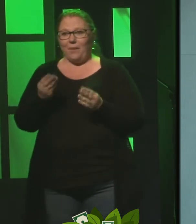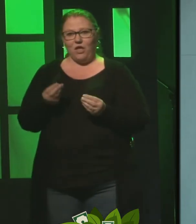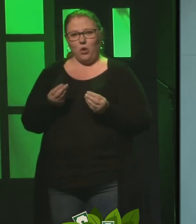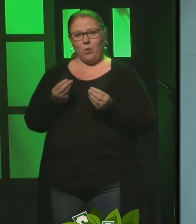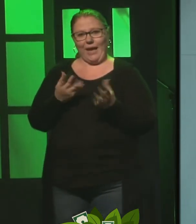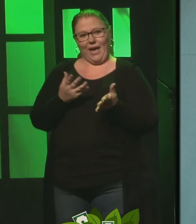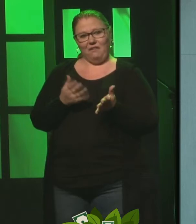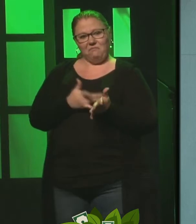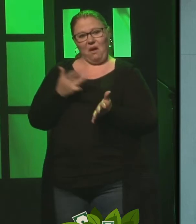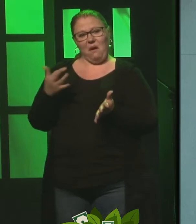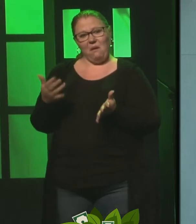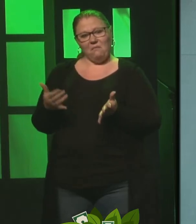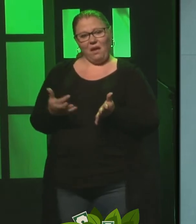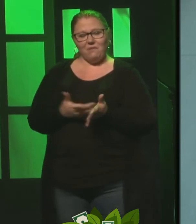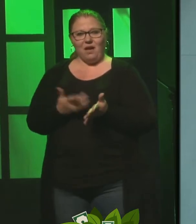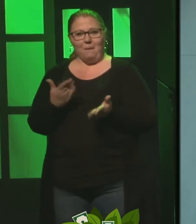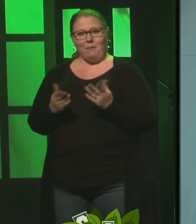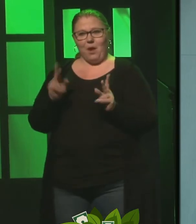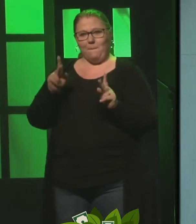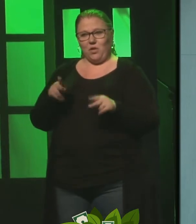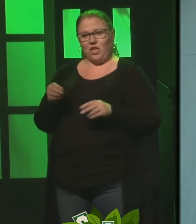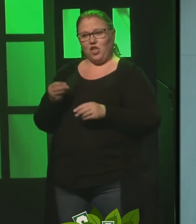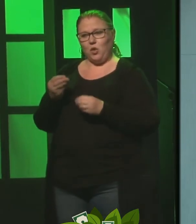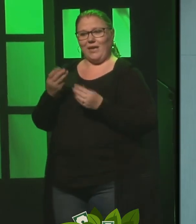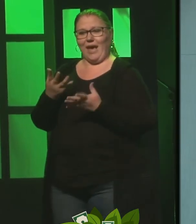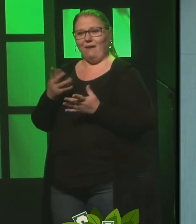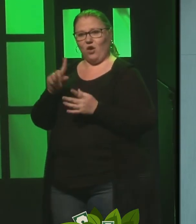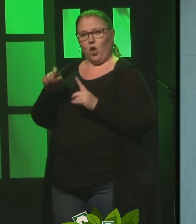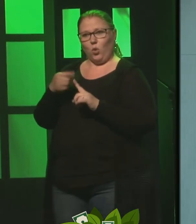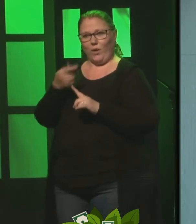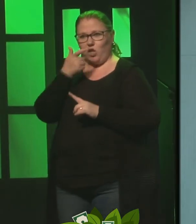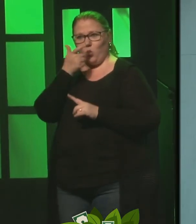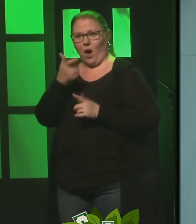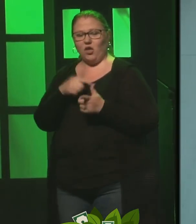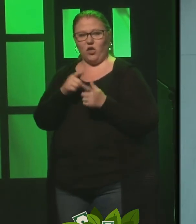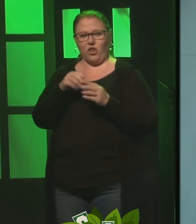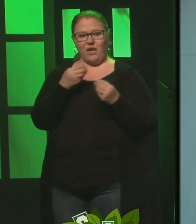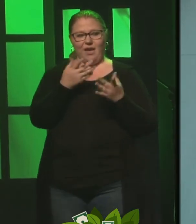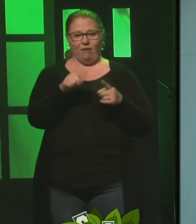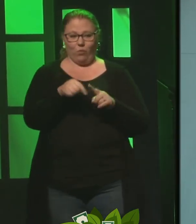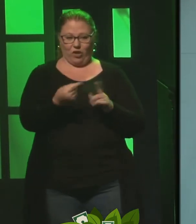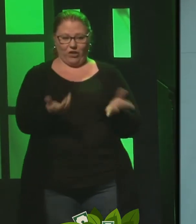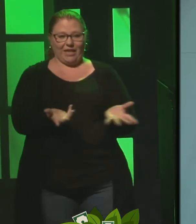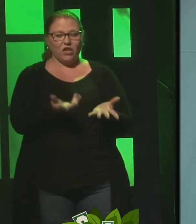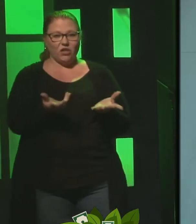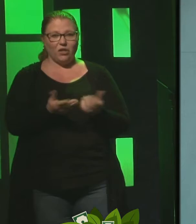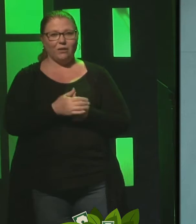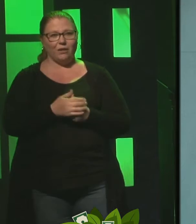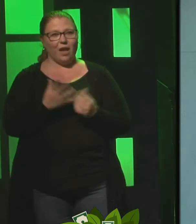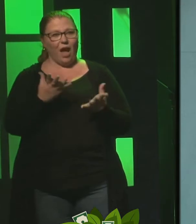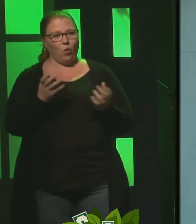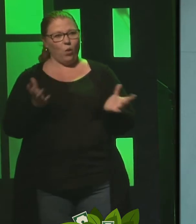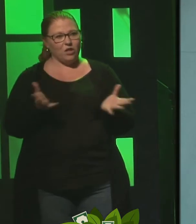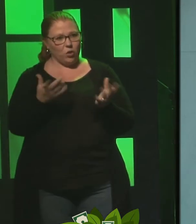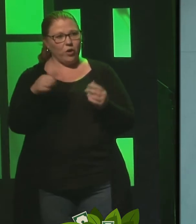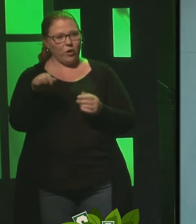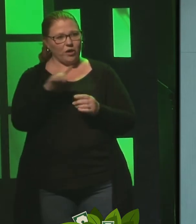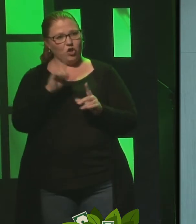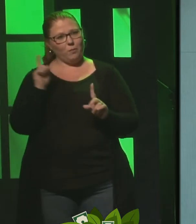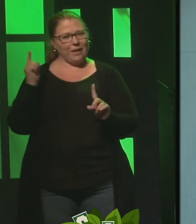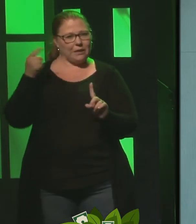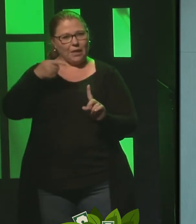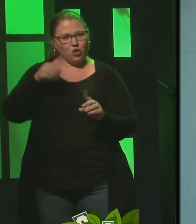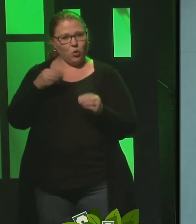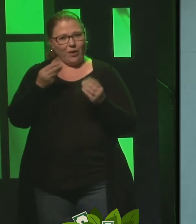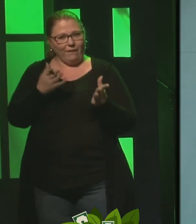give irregularly. Maybe you're kind of a person who give when you tune in, right? Or you give when you're here. I want to encourage you to become an intentional